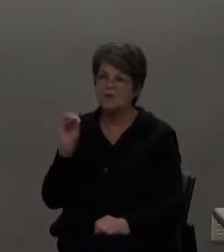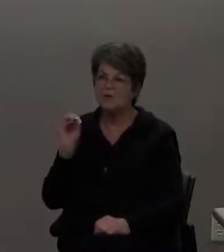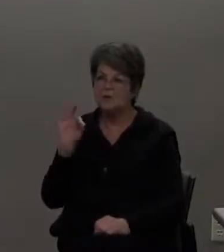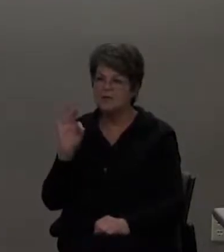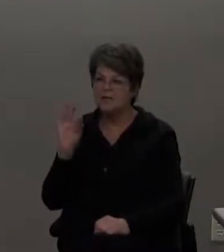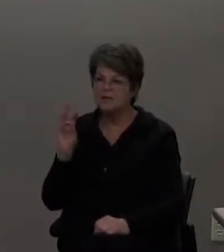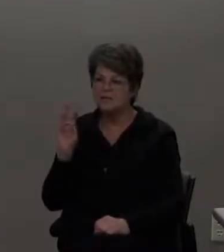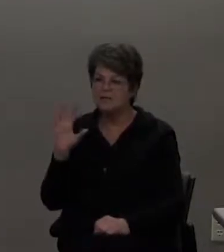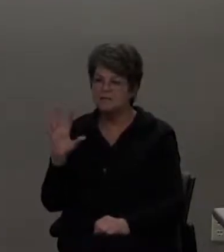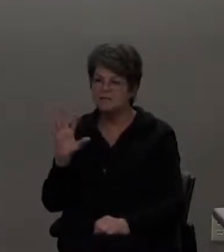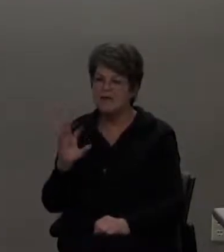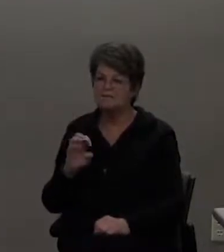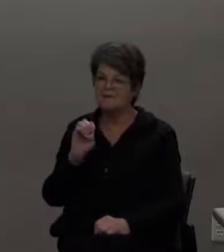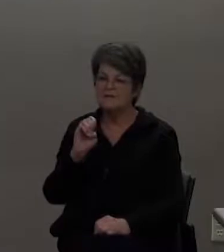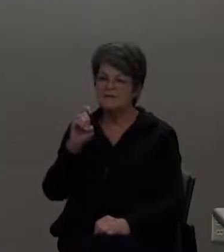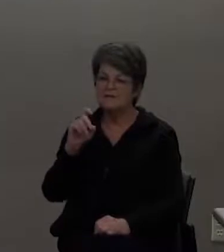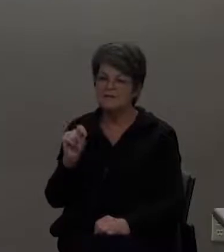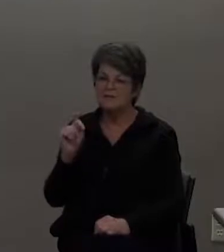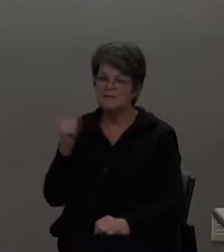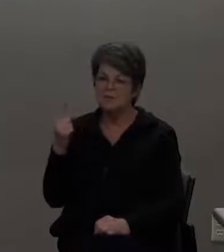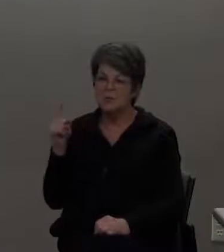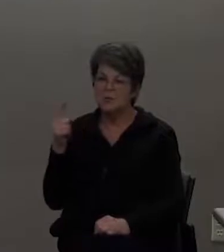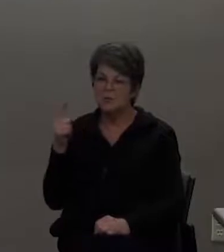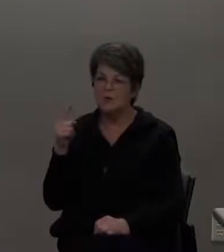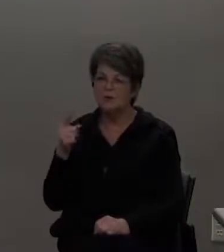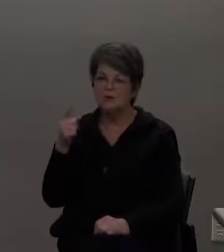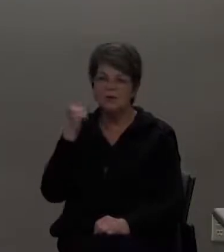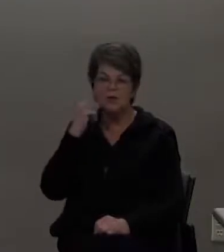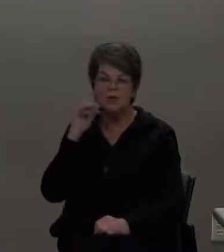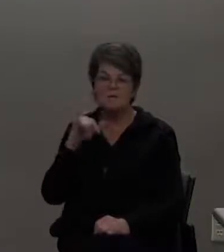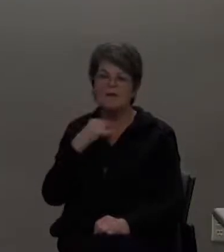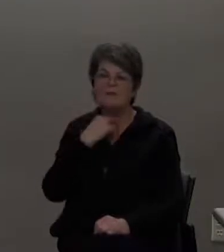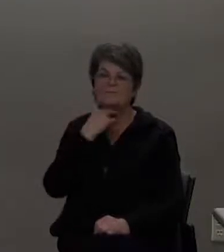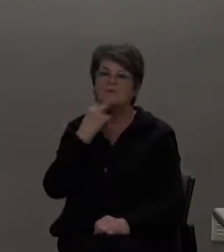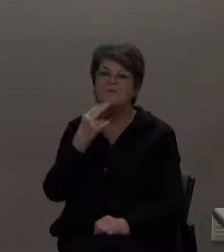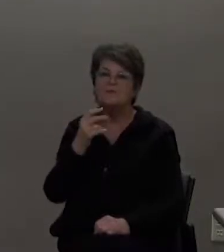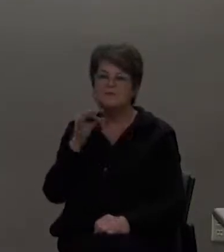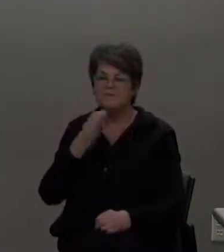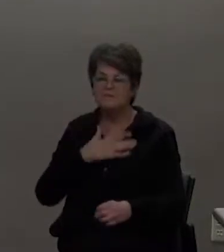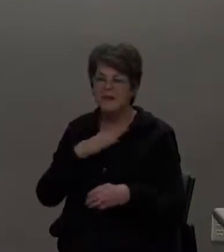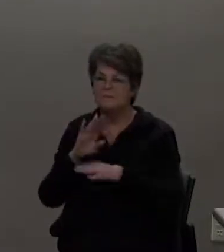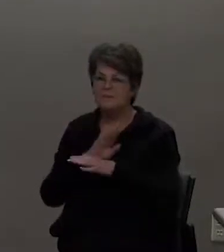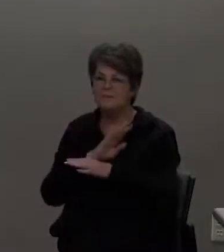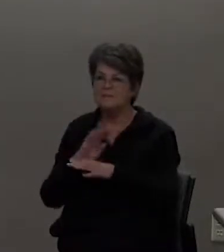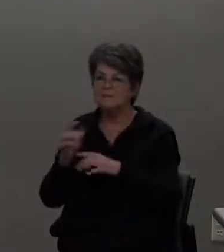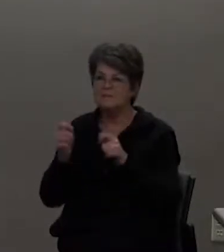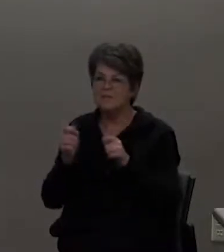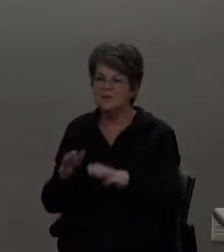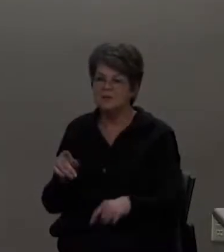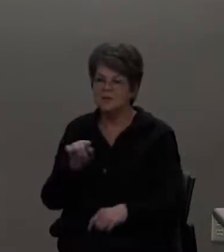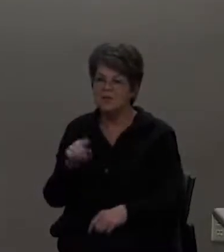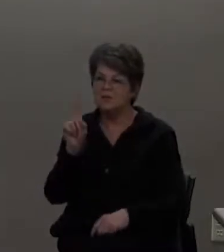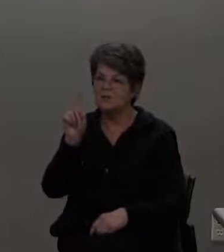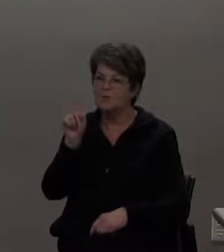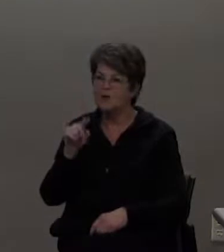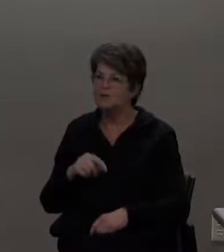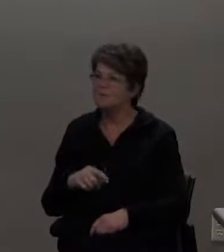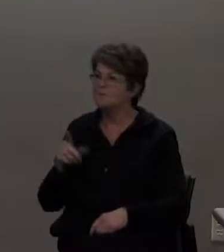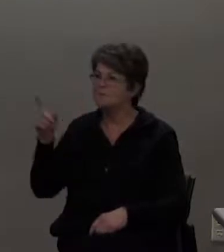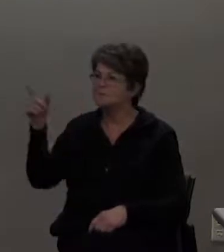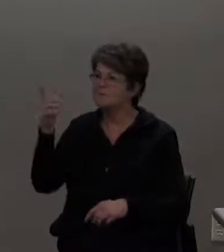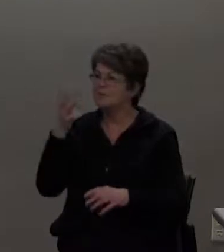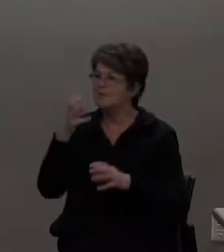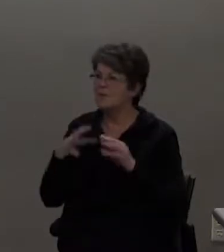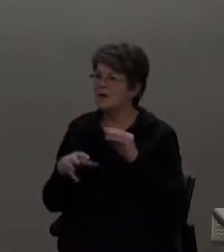703-739-0965, extension 1. So after you hear the melodic voice of my business manager, press 1. And I do want to